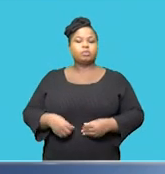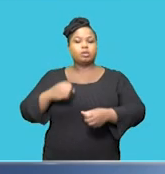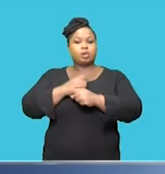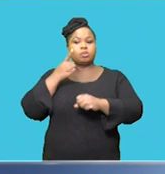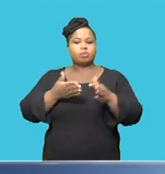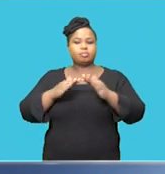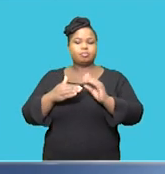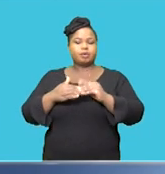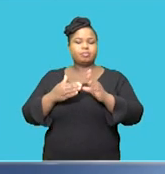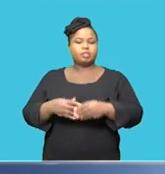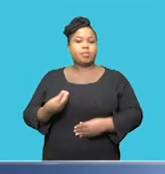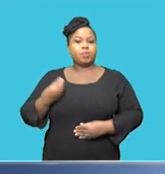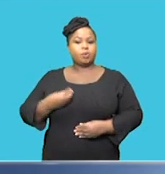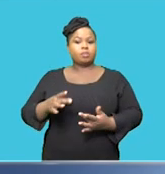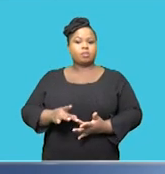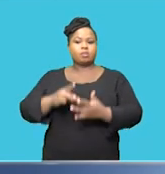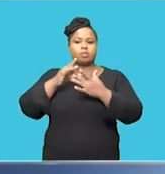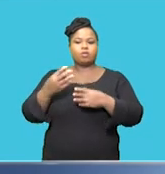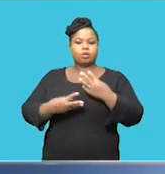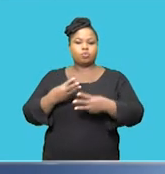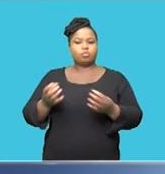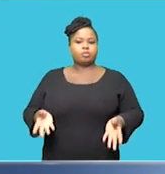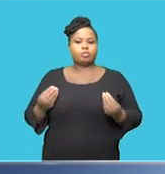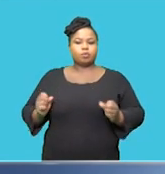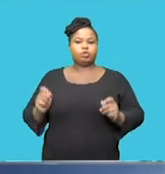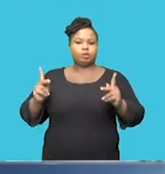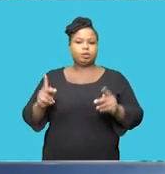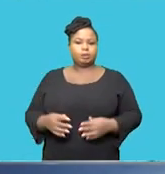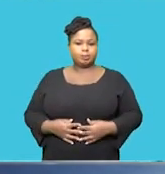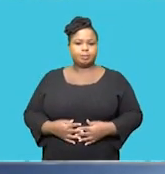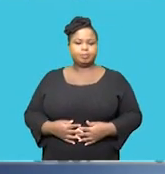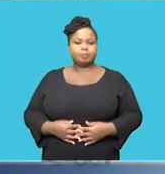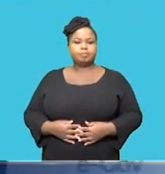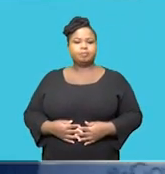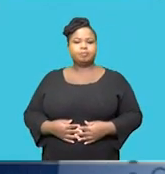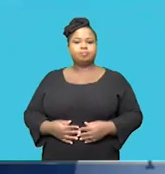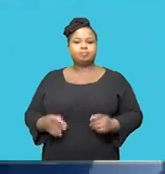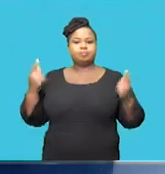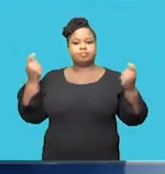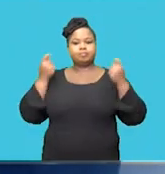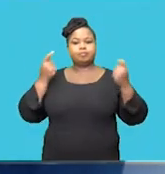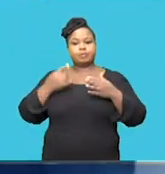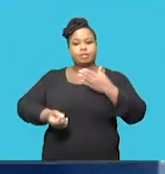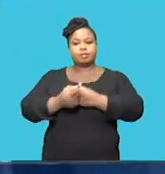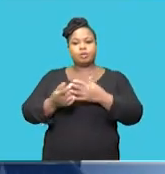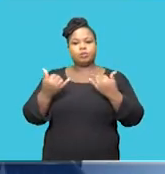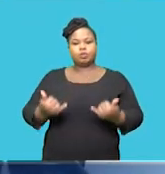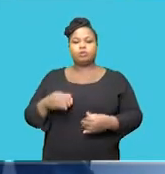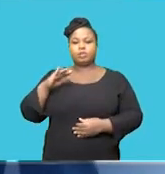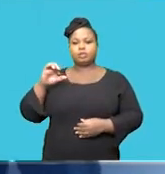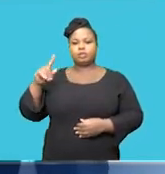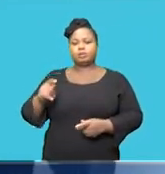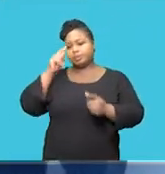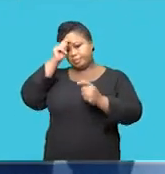residents, especially the young people, with job opportunities. Umsitho obubanjwe namhlanje leli sebe